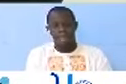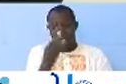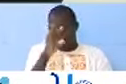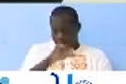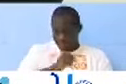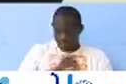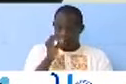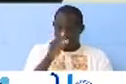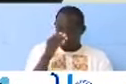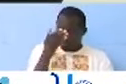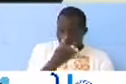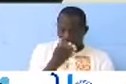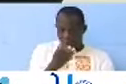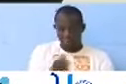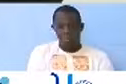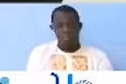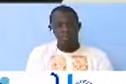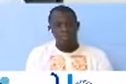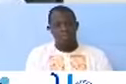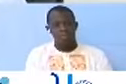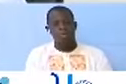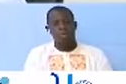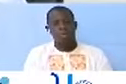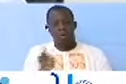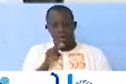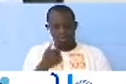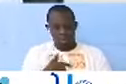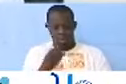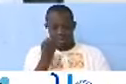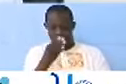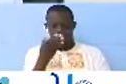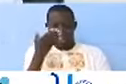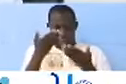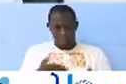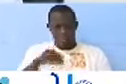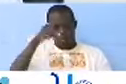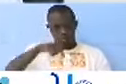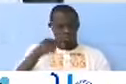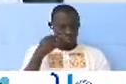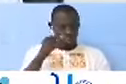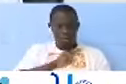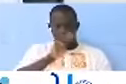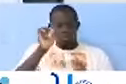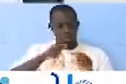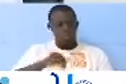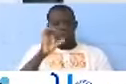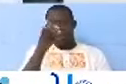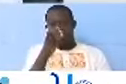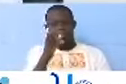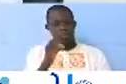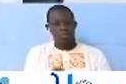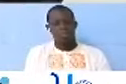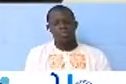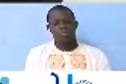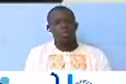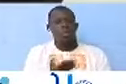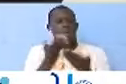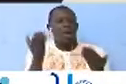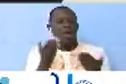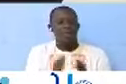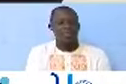had said it there, what I am saying today, I wouldn't have been able to. And why is